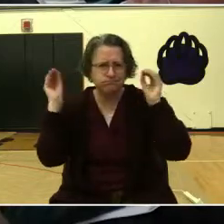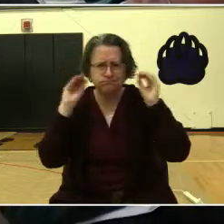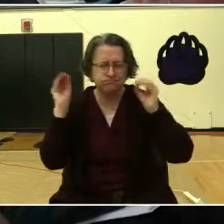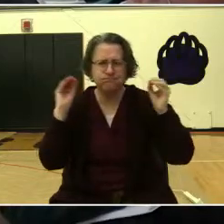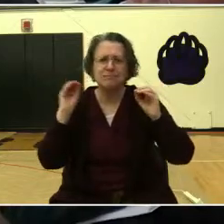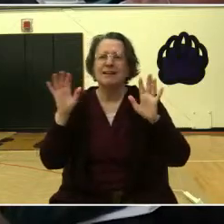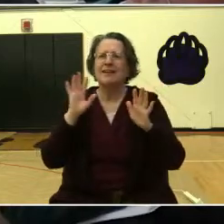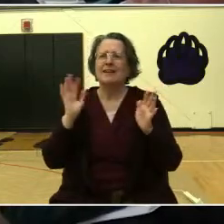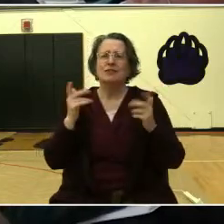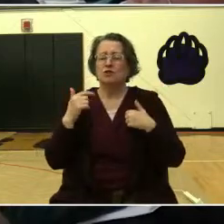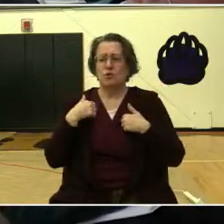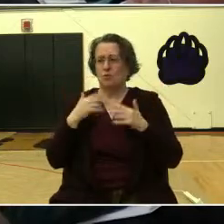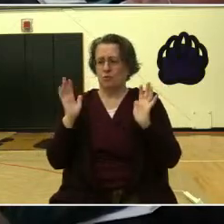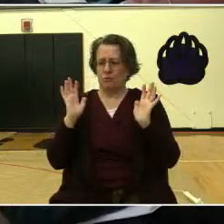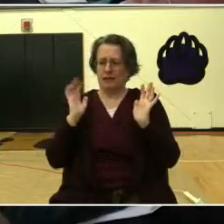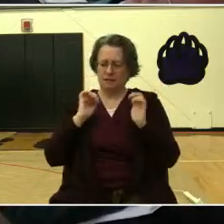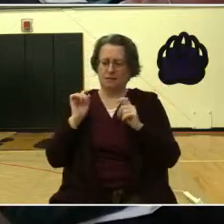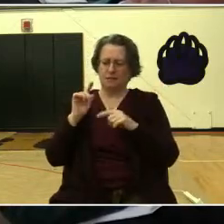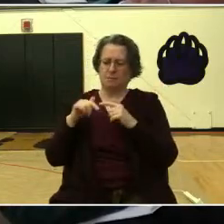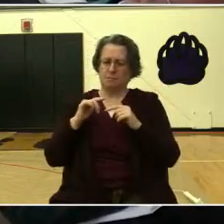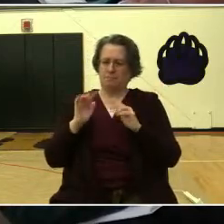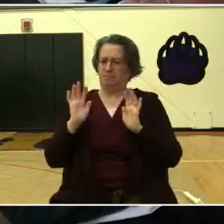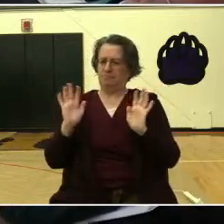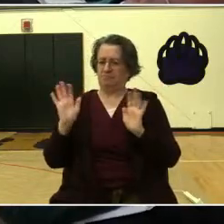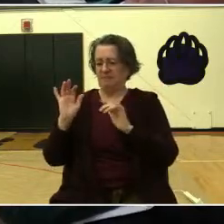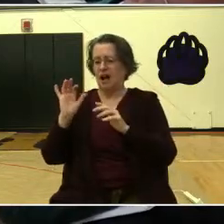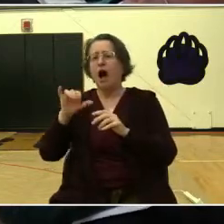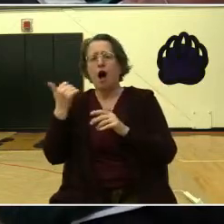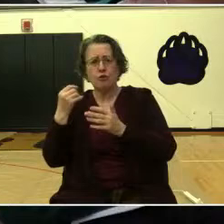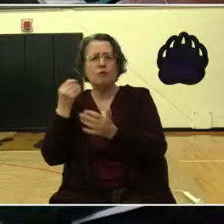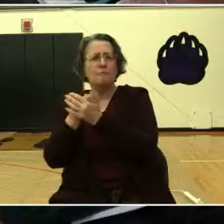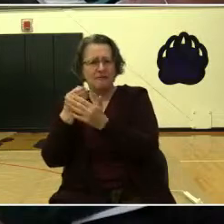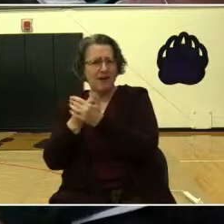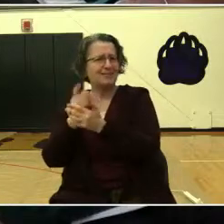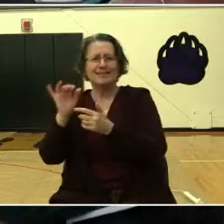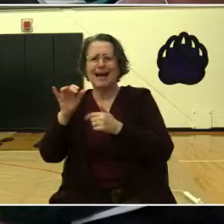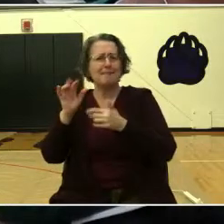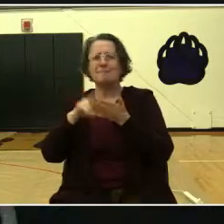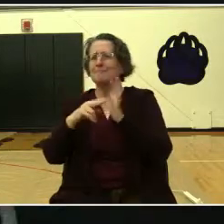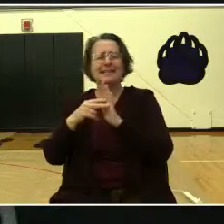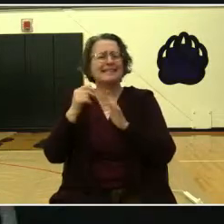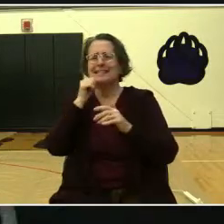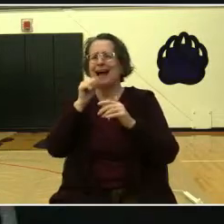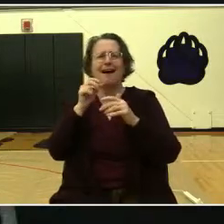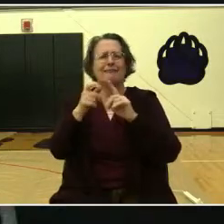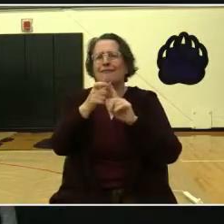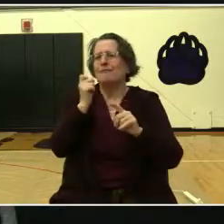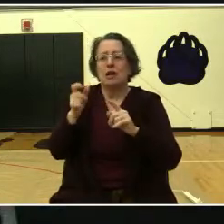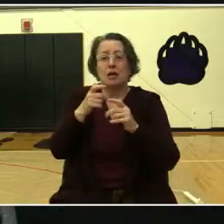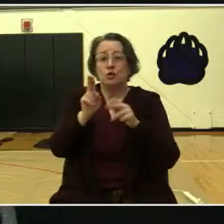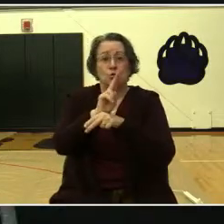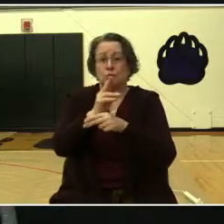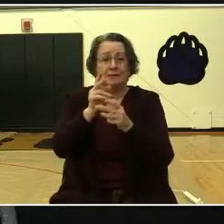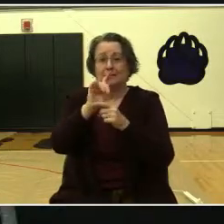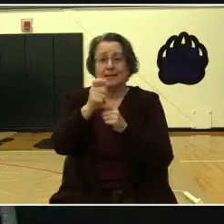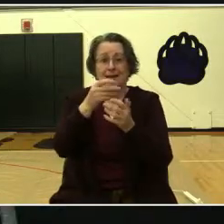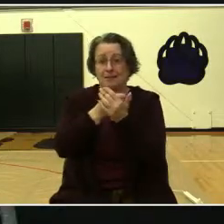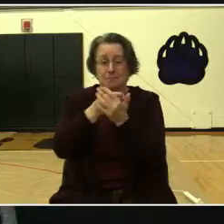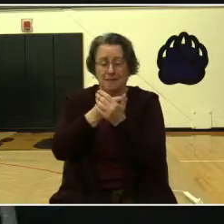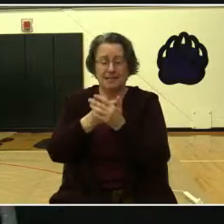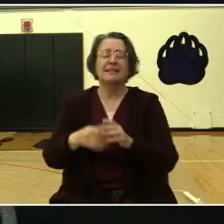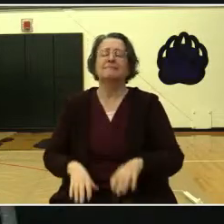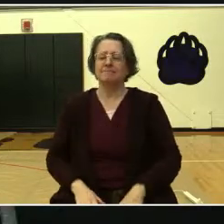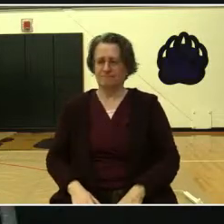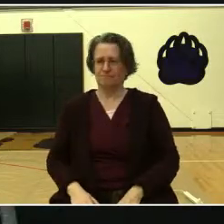us are not impacted financially is that correct a member of the administration is interrogated to confirm that